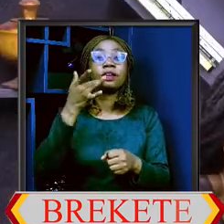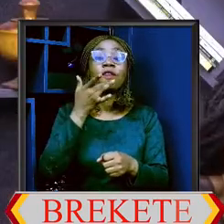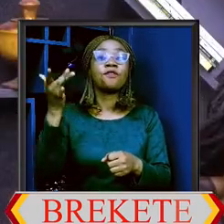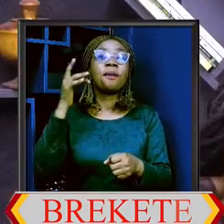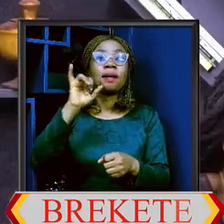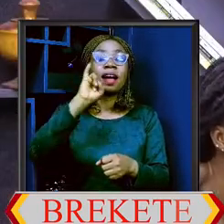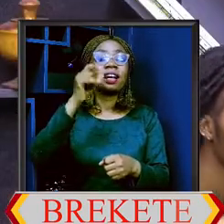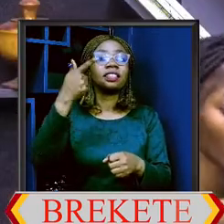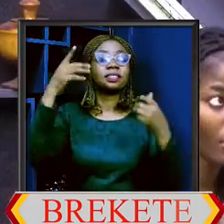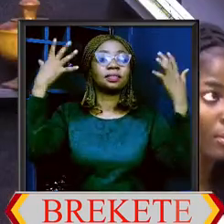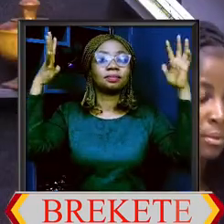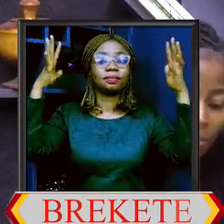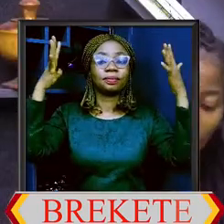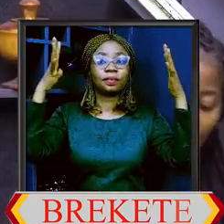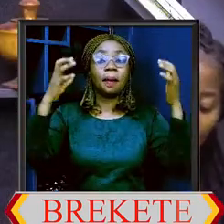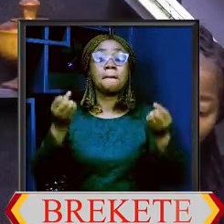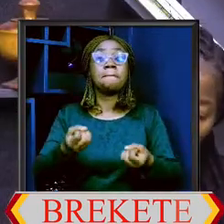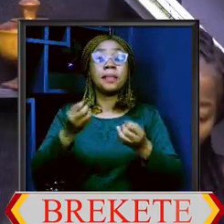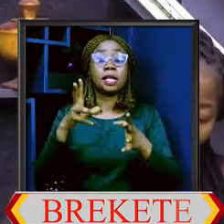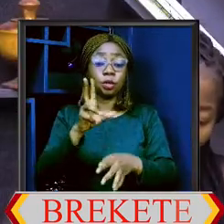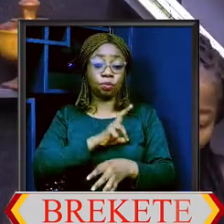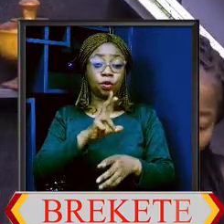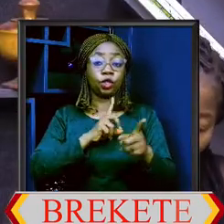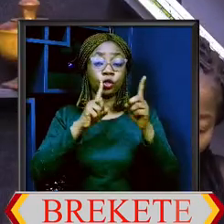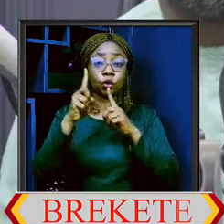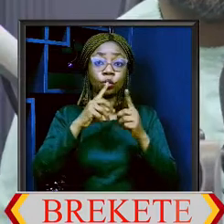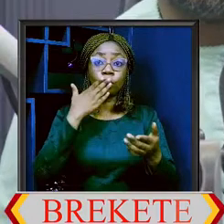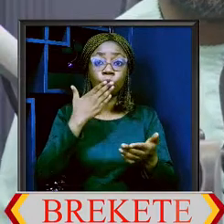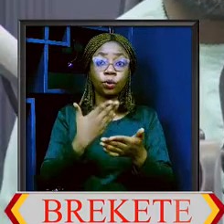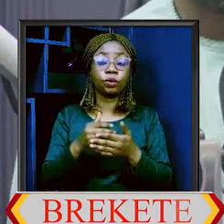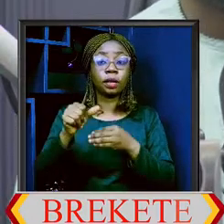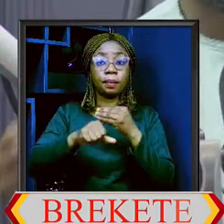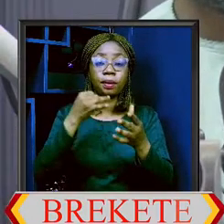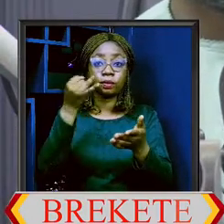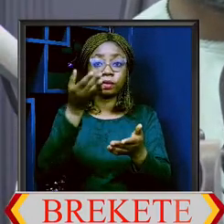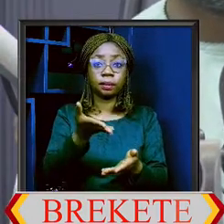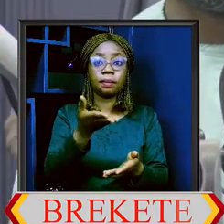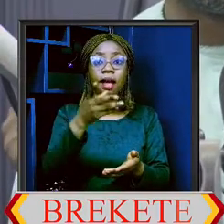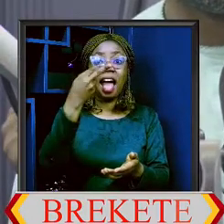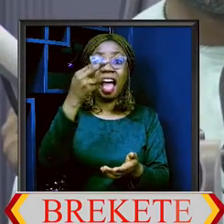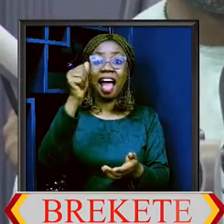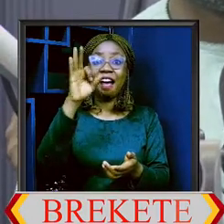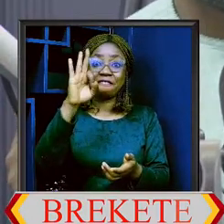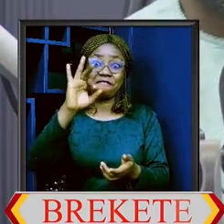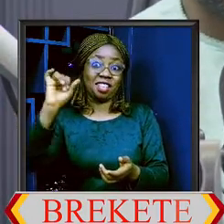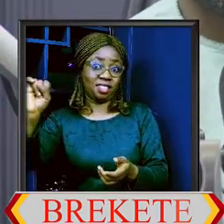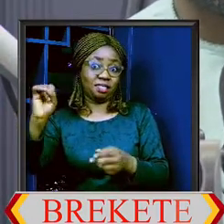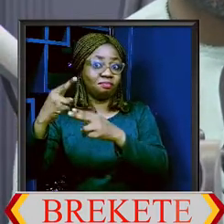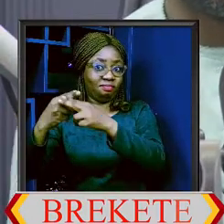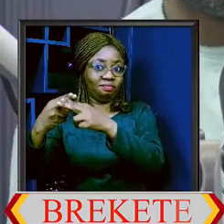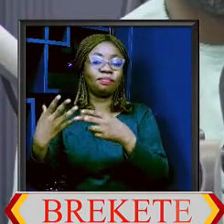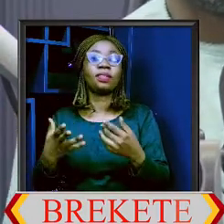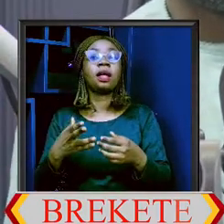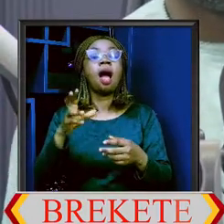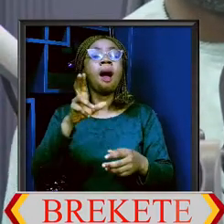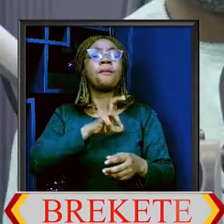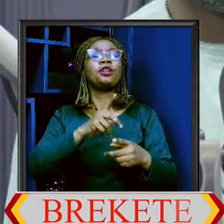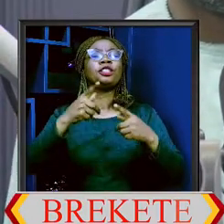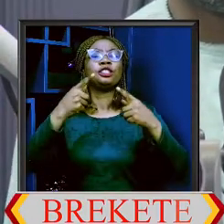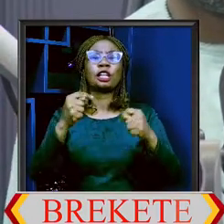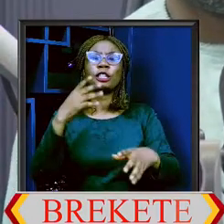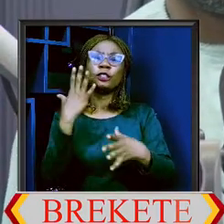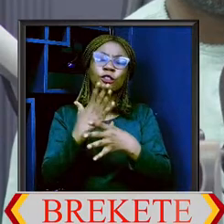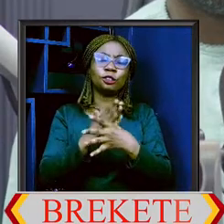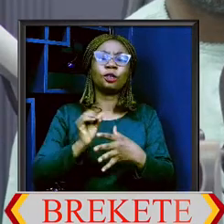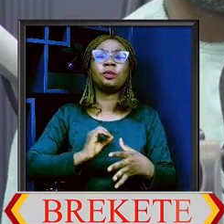igp many police they talk good of that half is ringing police started terrorizing us we should Park even